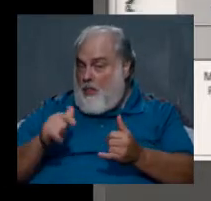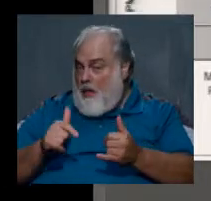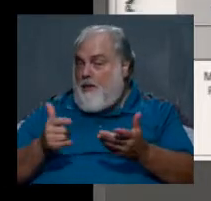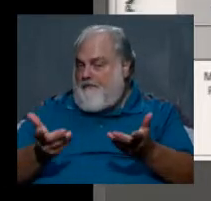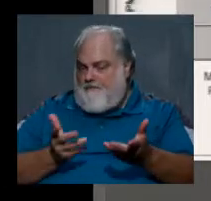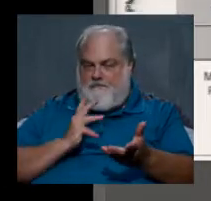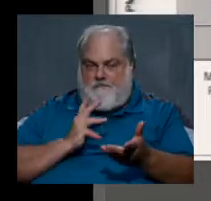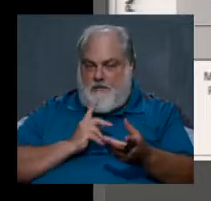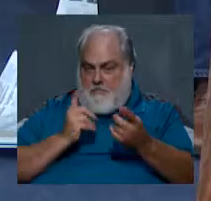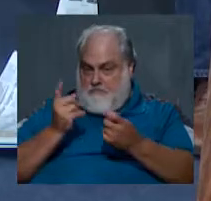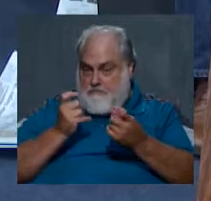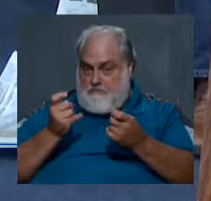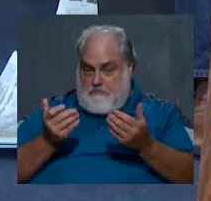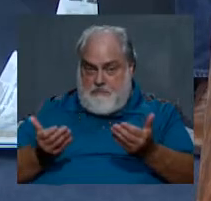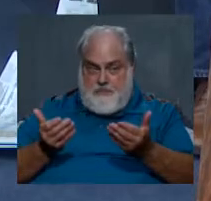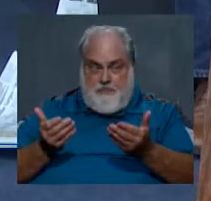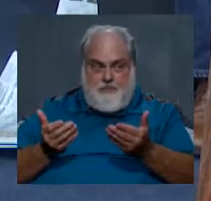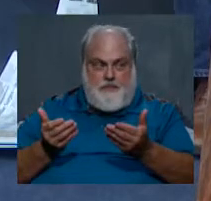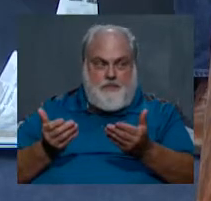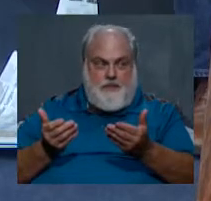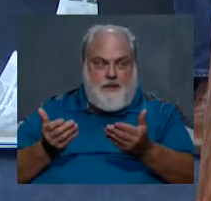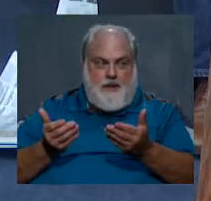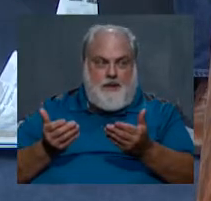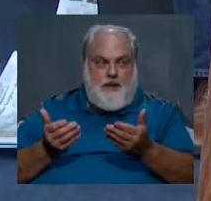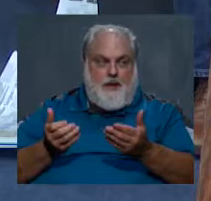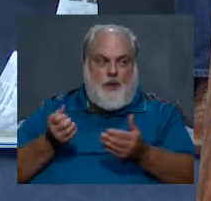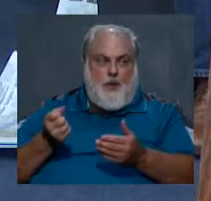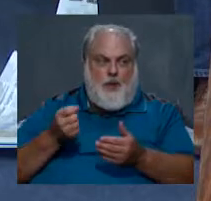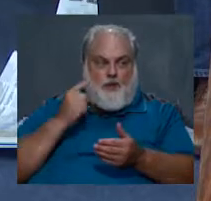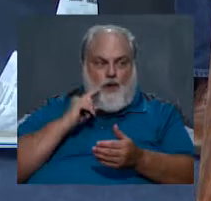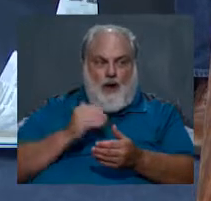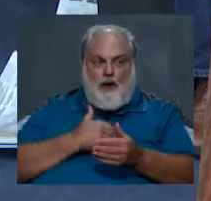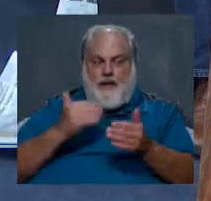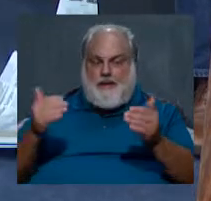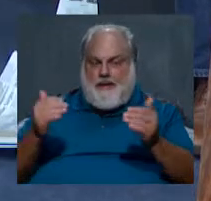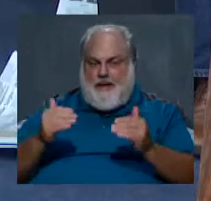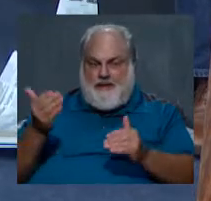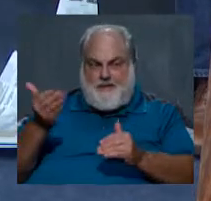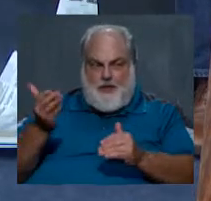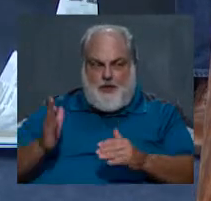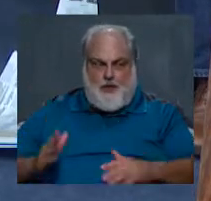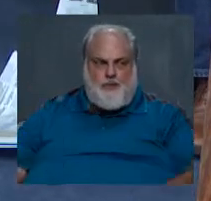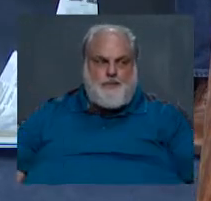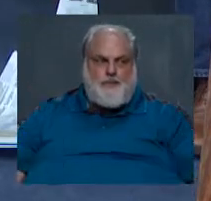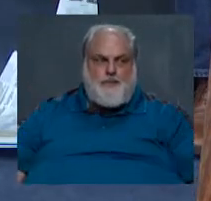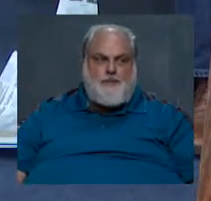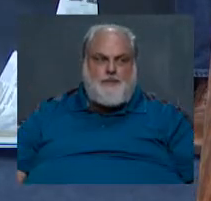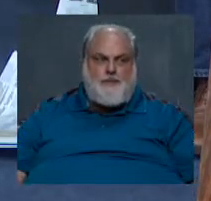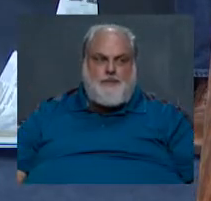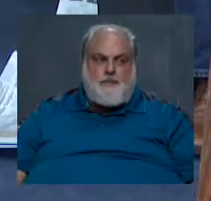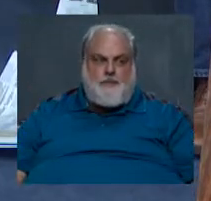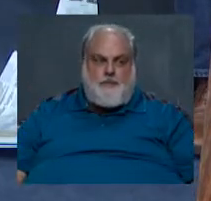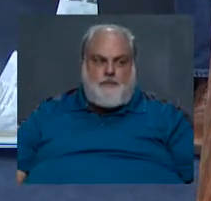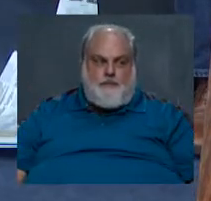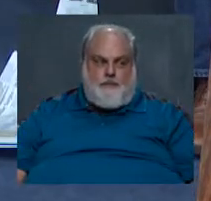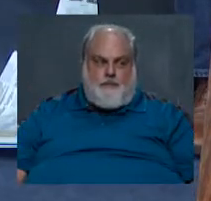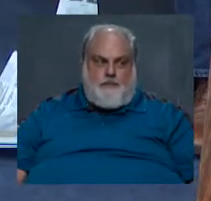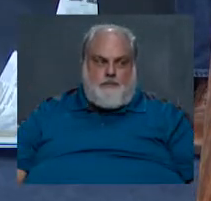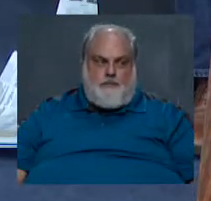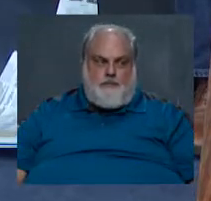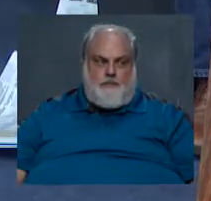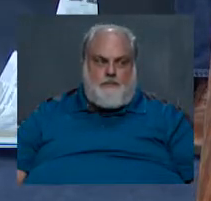any. But otherwise, I'll defer to our next speaker. Thank you, Mr. Chairman.